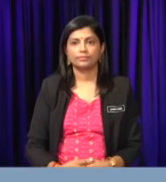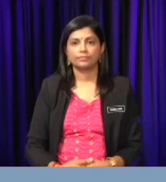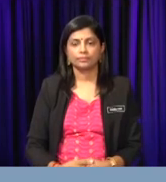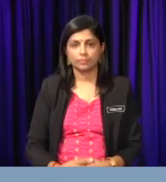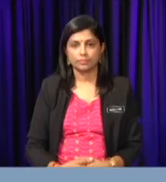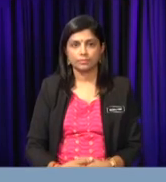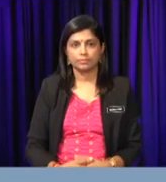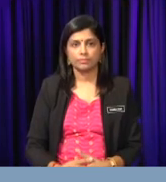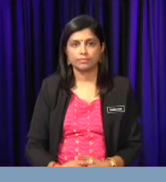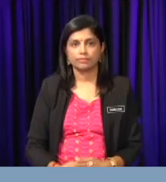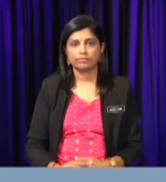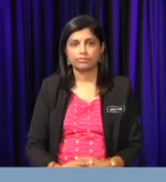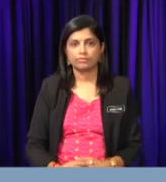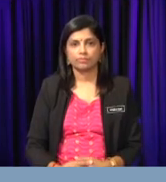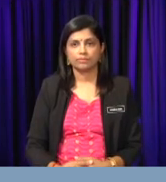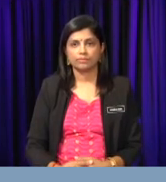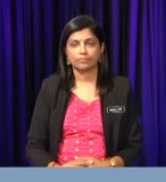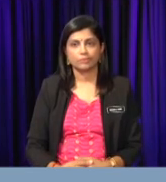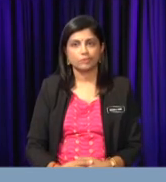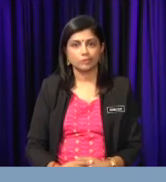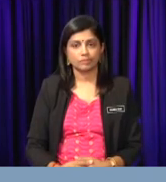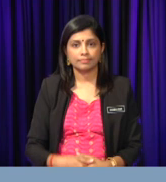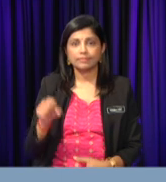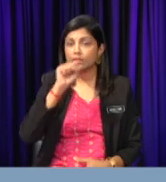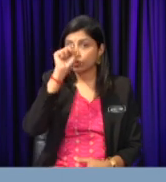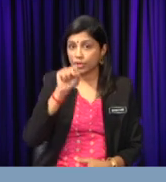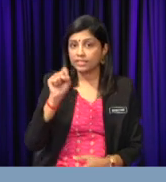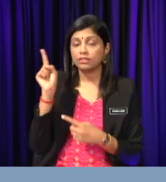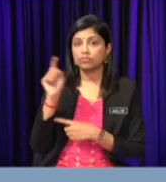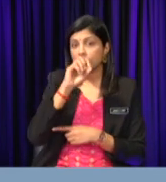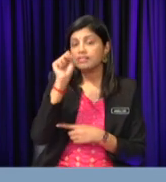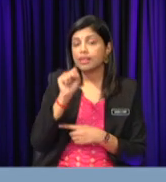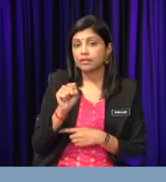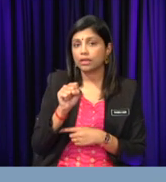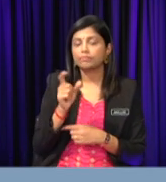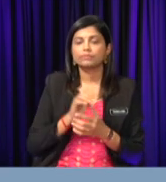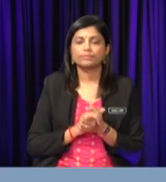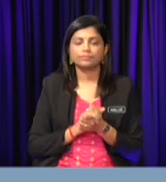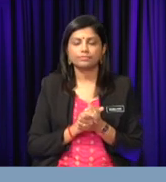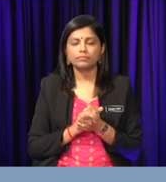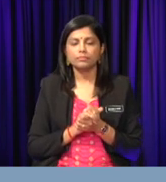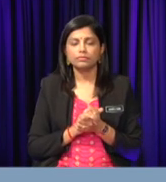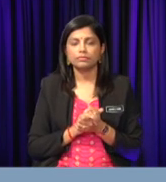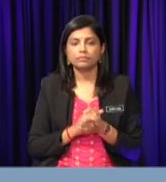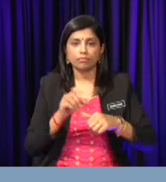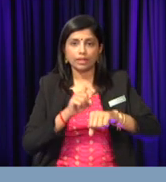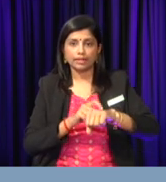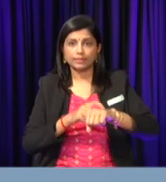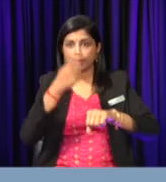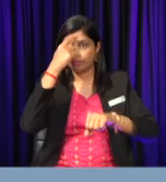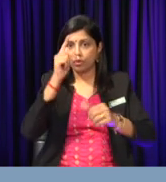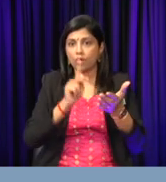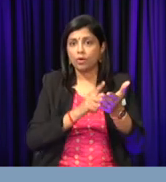Yes. Yep. I do, teacher. My question is, I would like to confirm that is the time allocated for Part